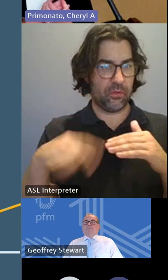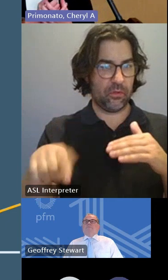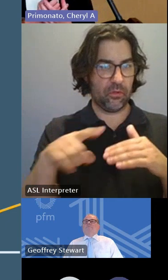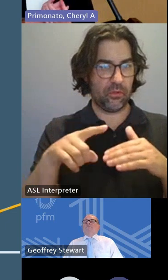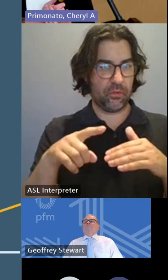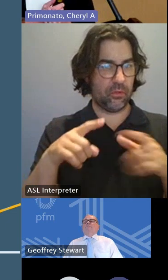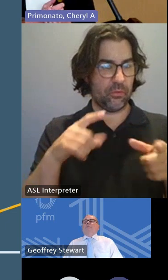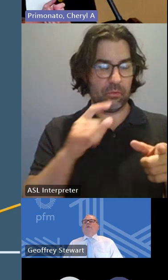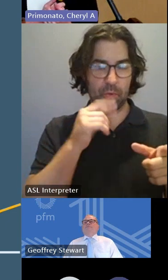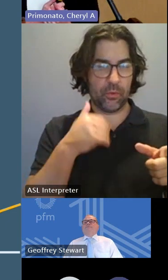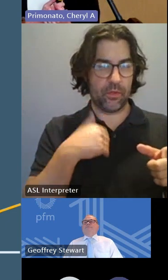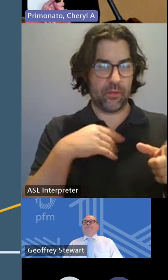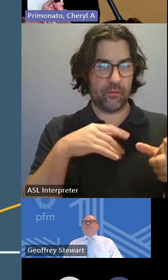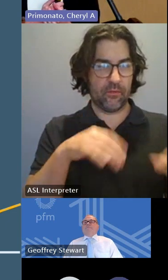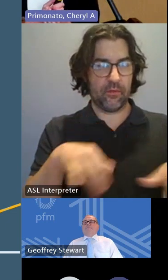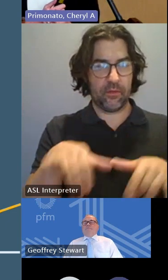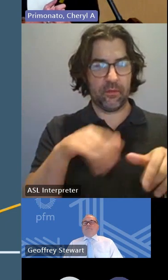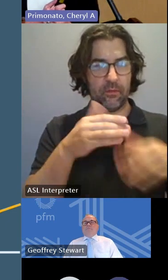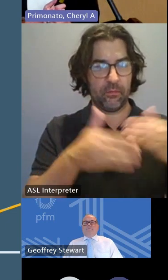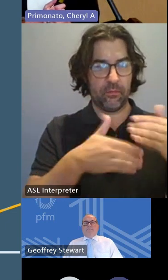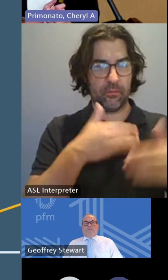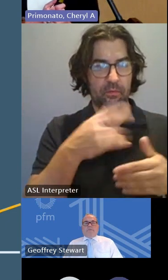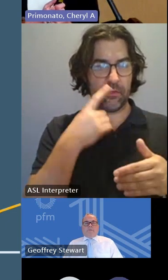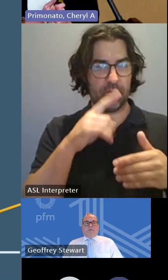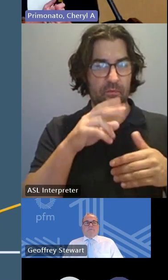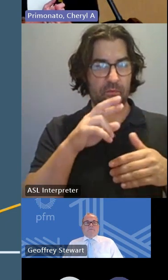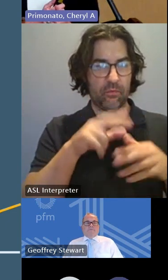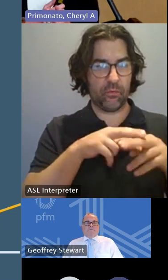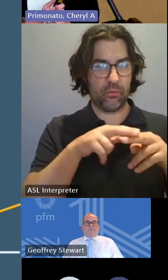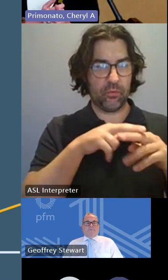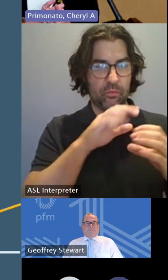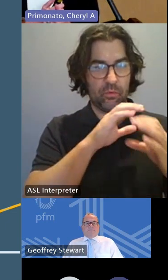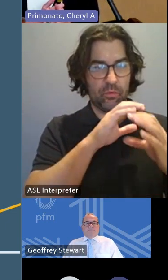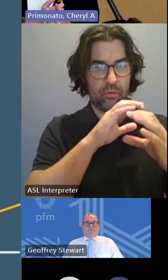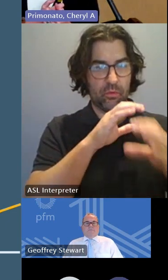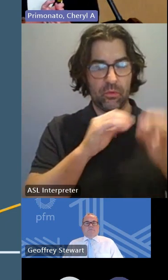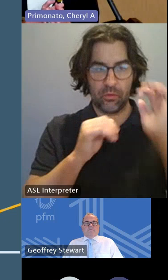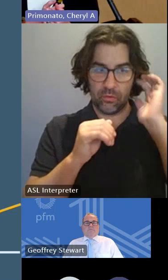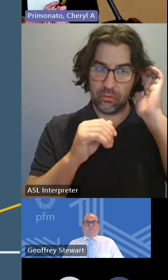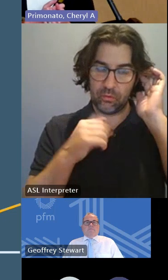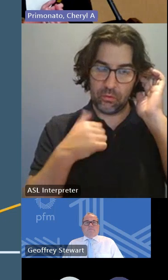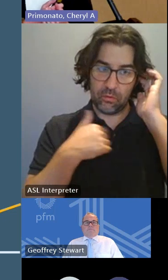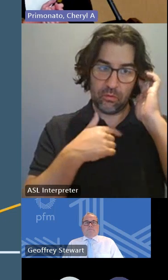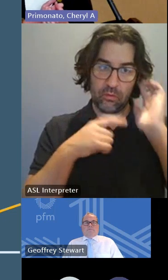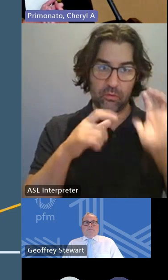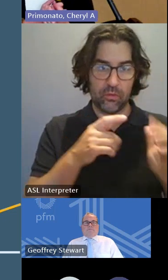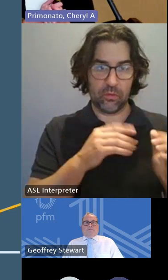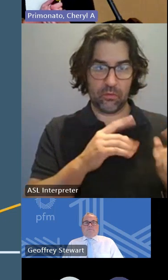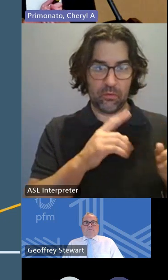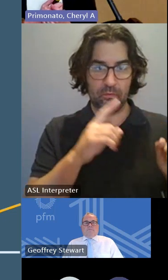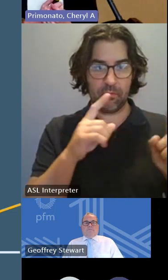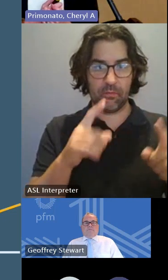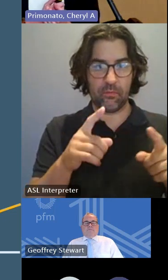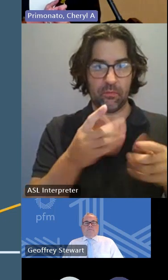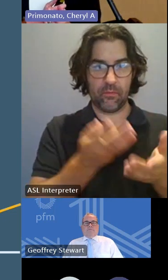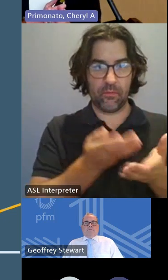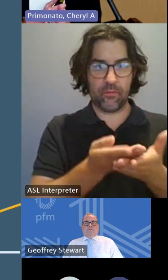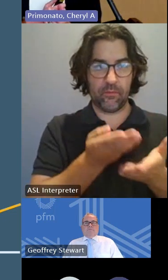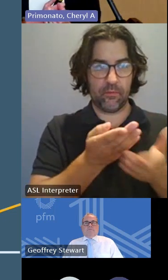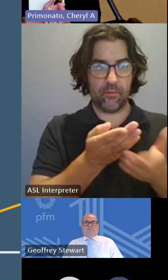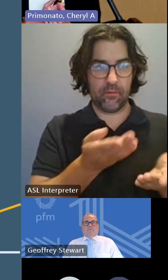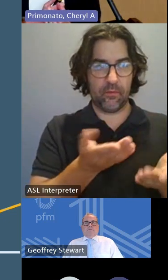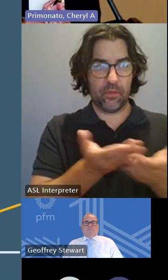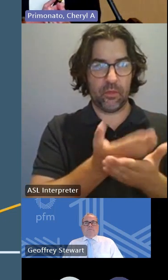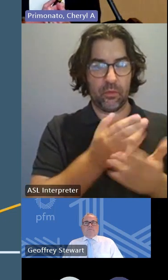we do not have similar processes in place for rail cars. And so we need to move towards financing those new